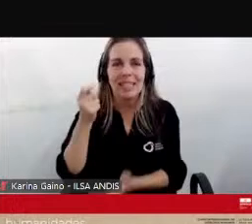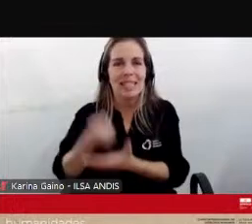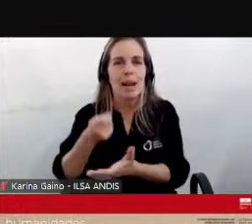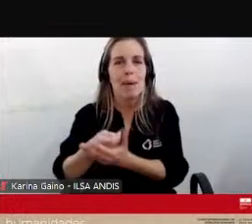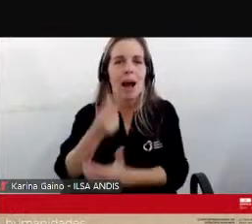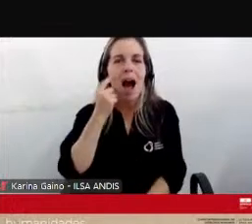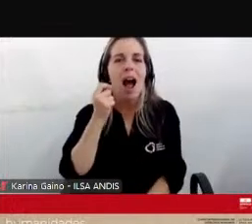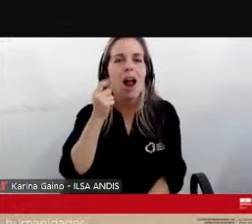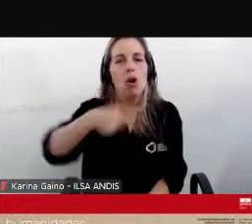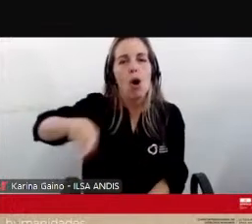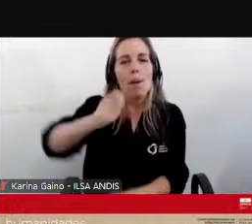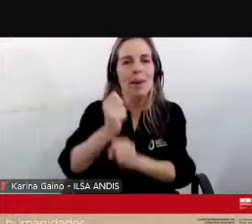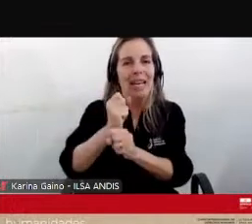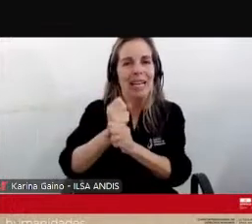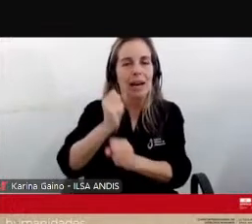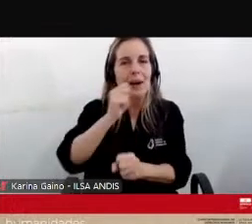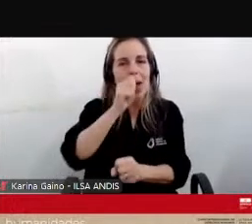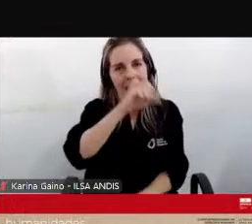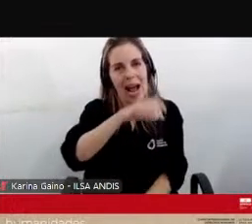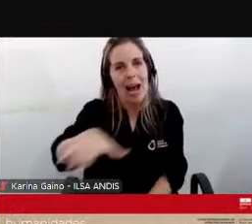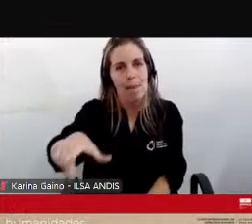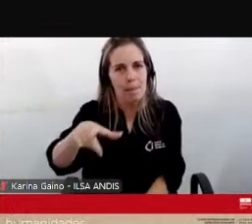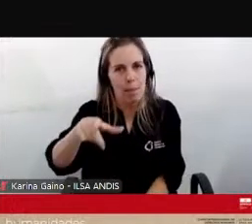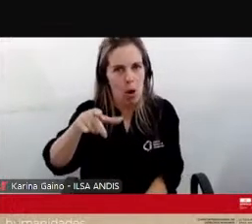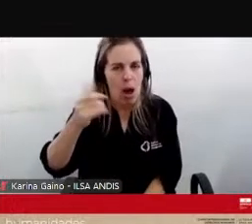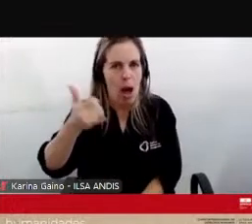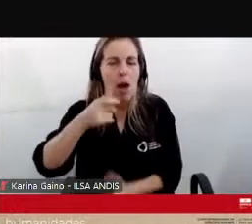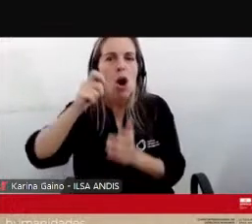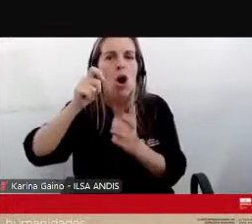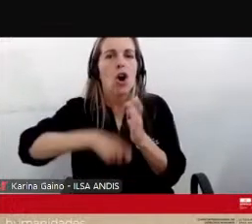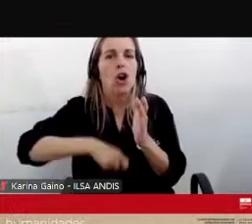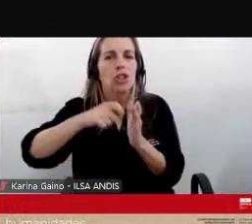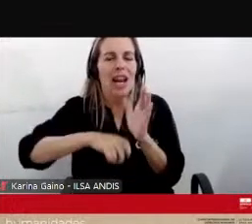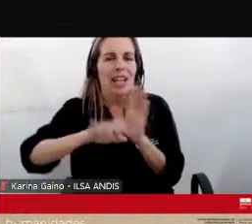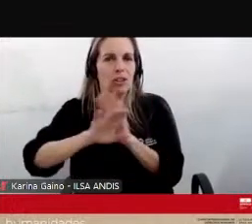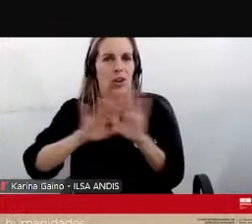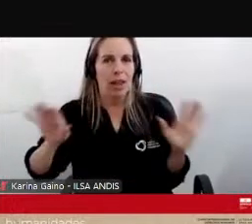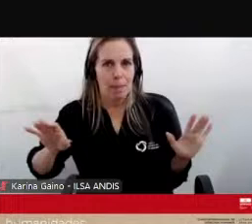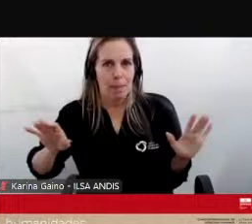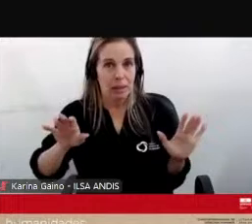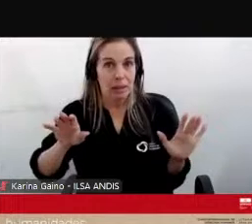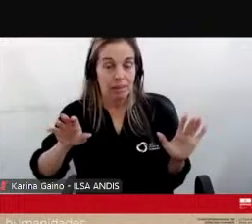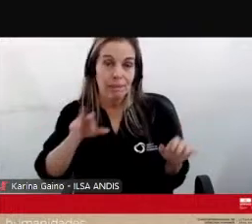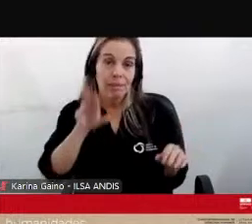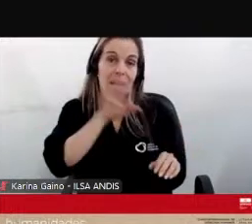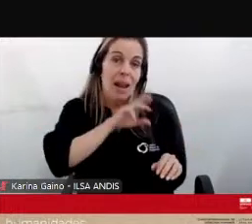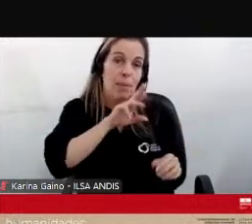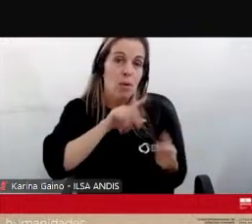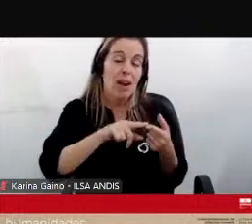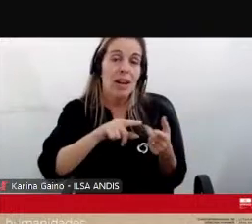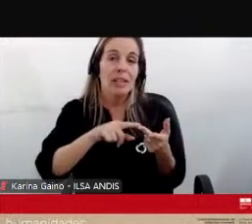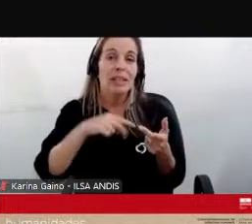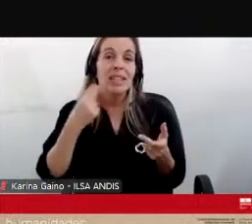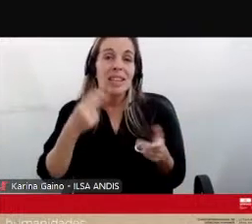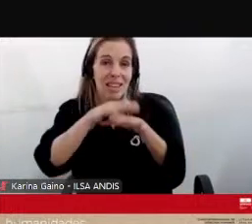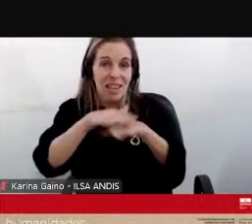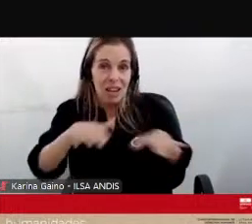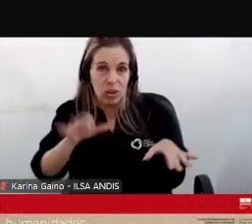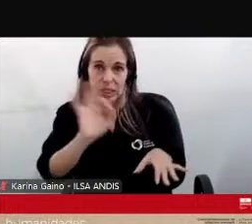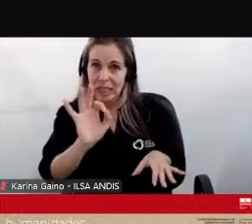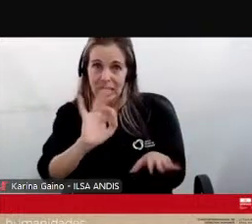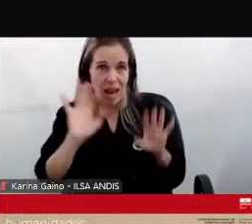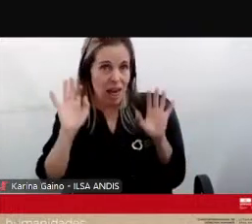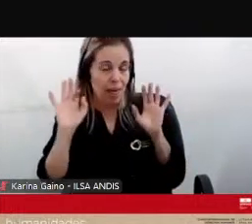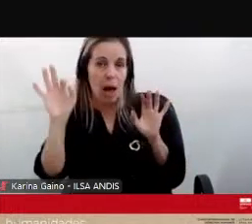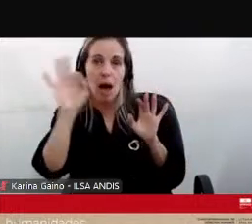household. And in many cases, the wives or domestic partners don't receive any compensation for their work. The